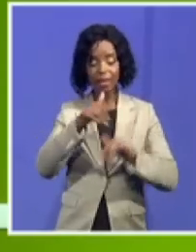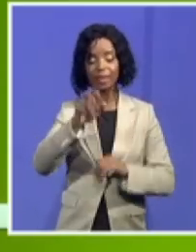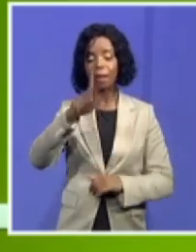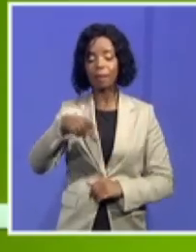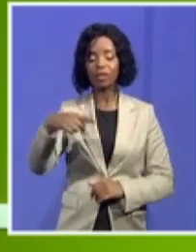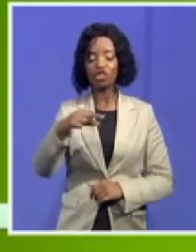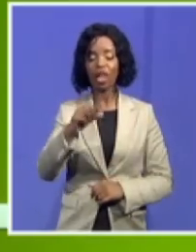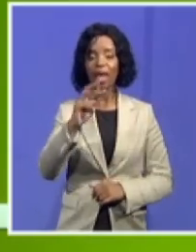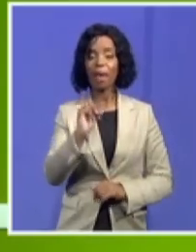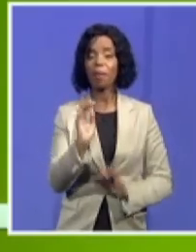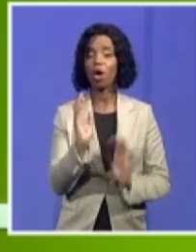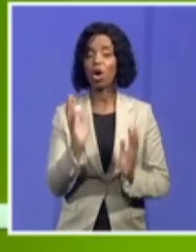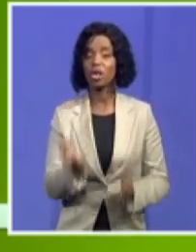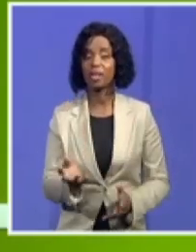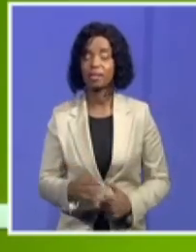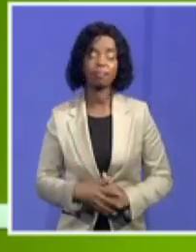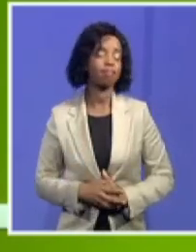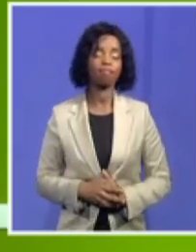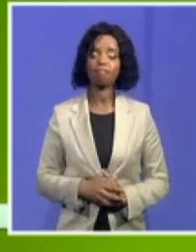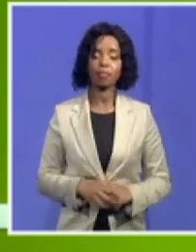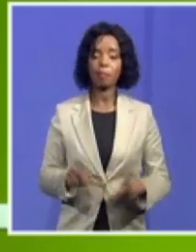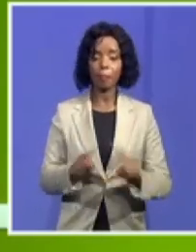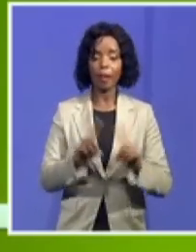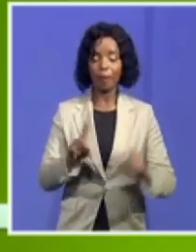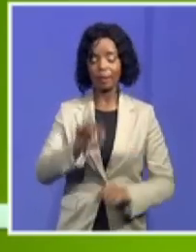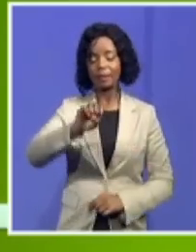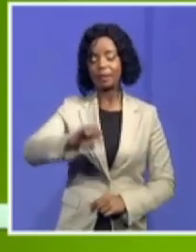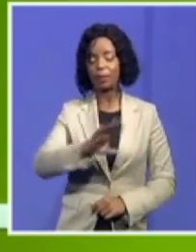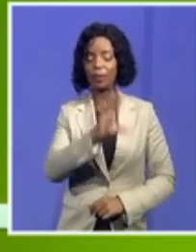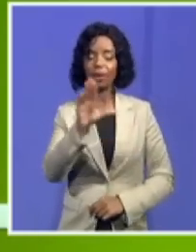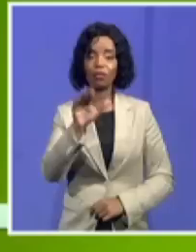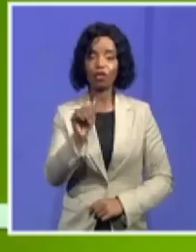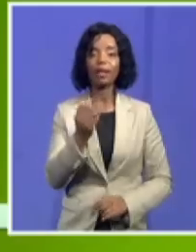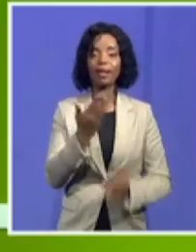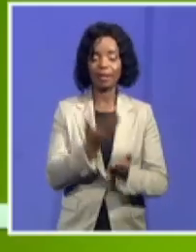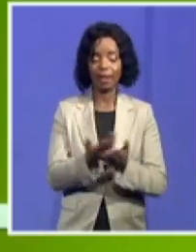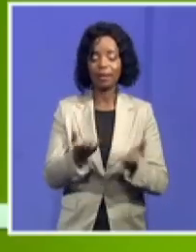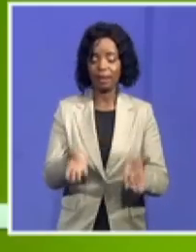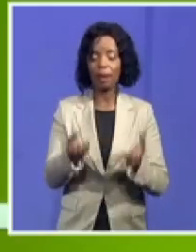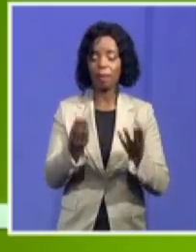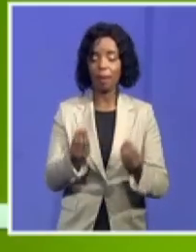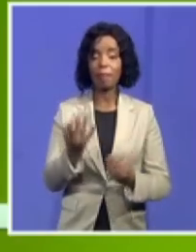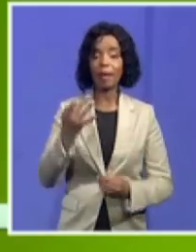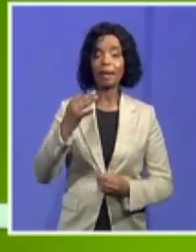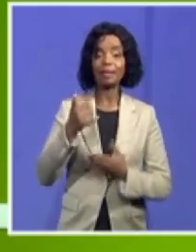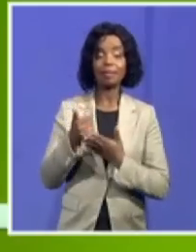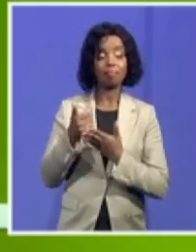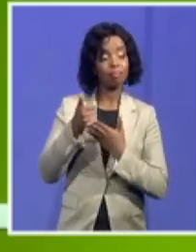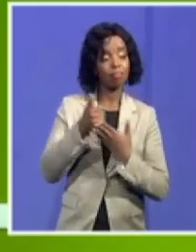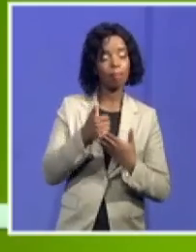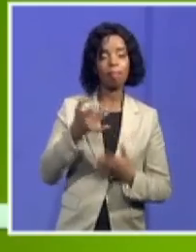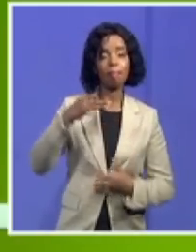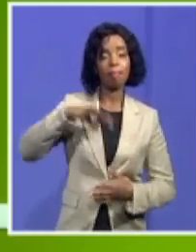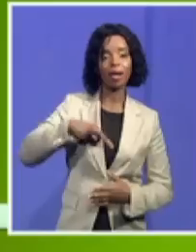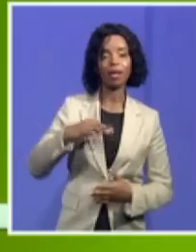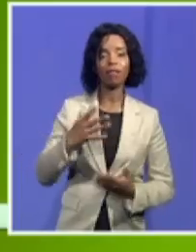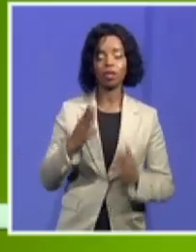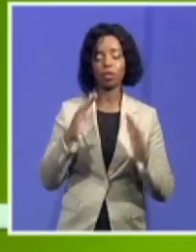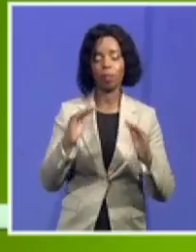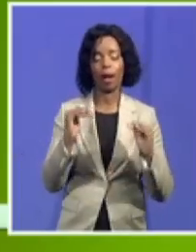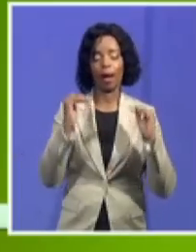South Africa to derive benefits from supplying high value-added